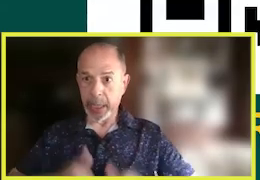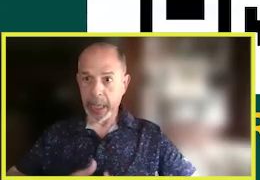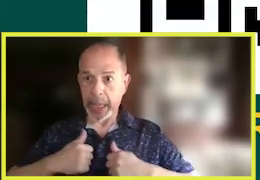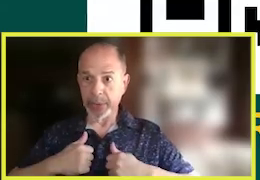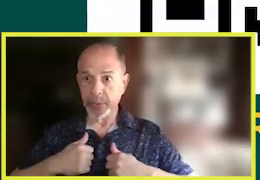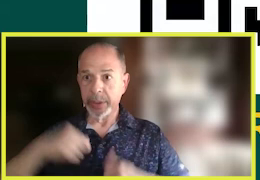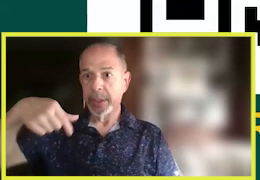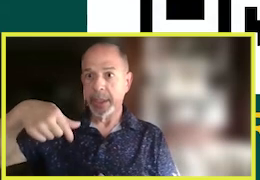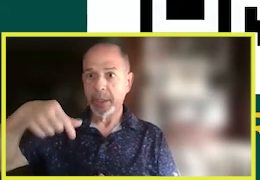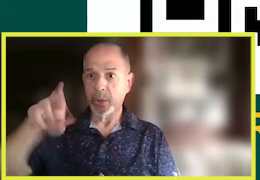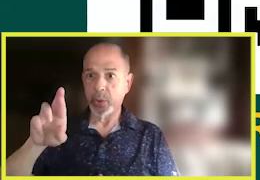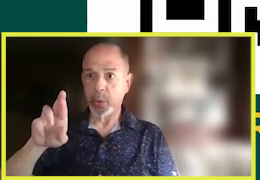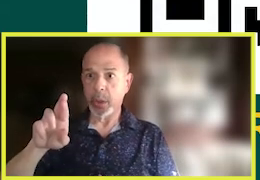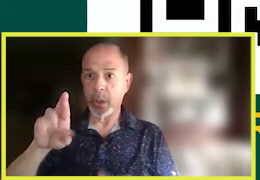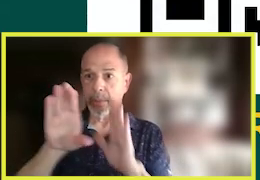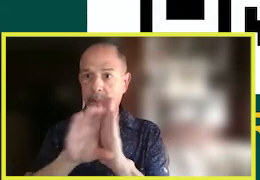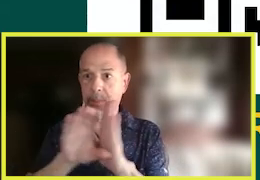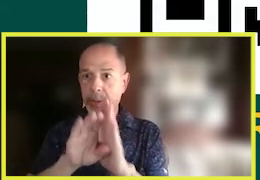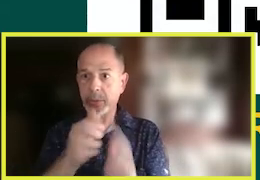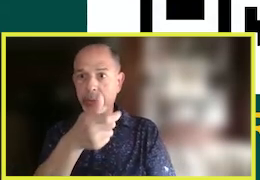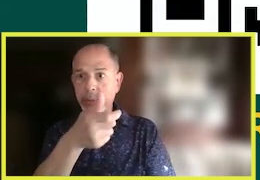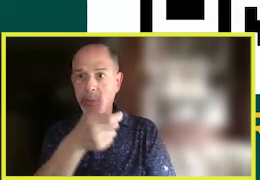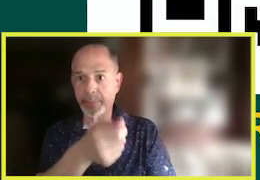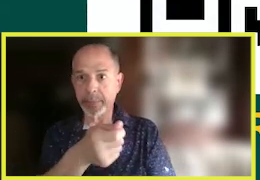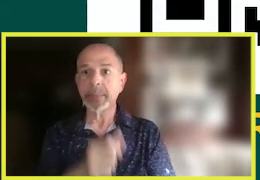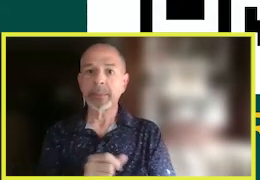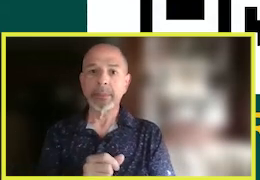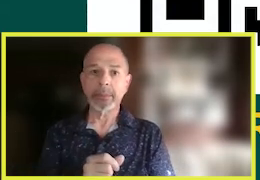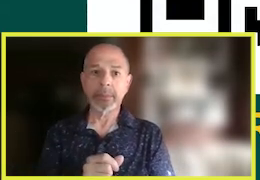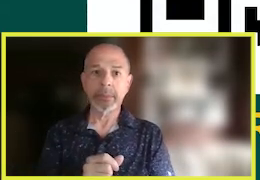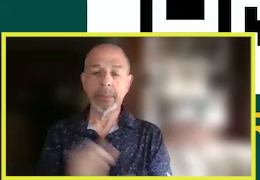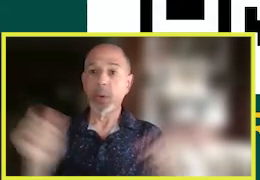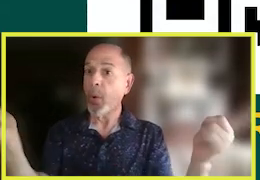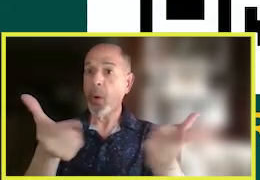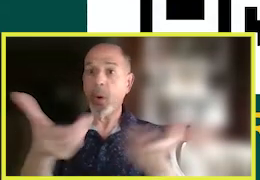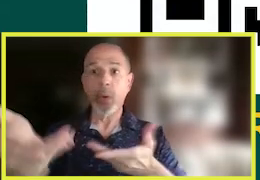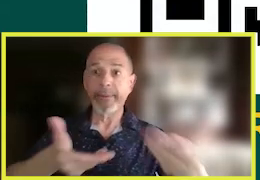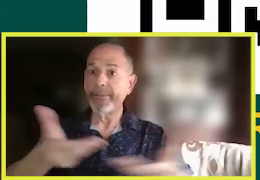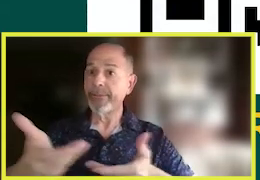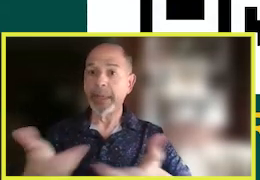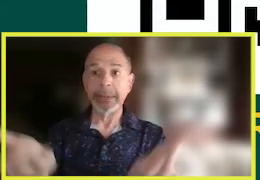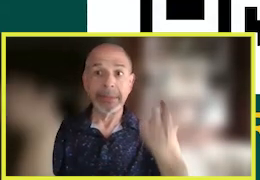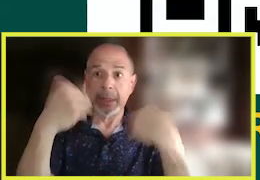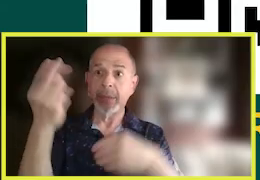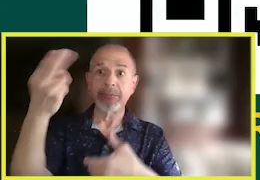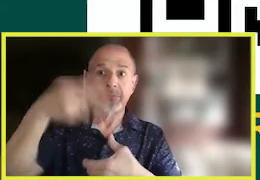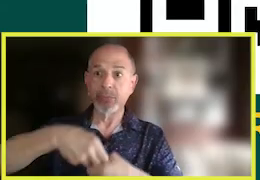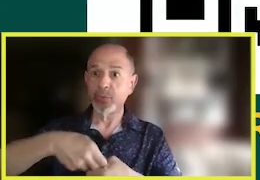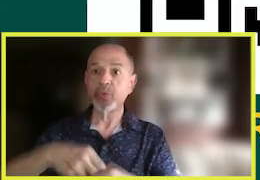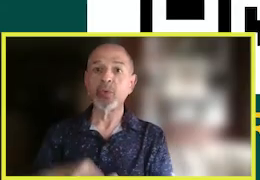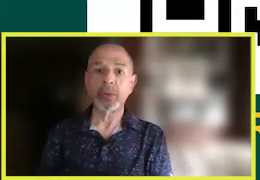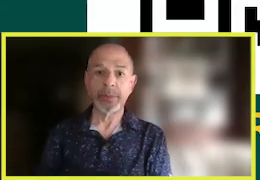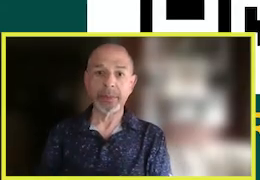So we encourage any and all of you to come with your DSPs, and each individual should